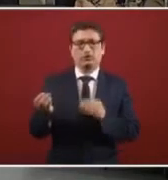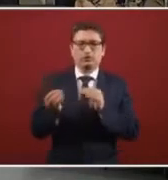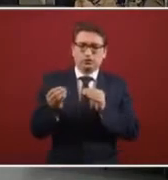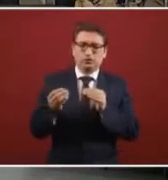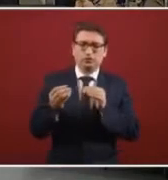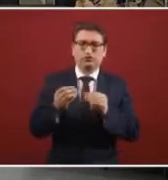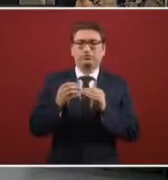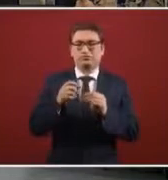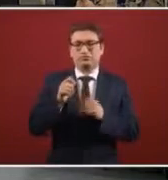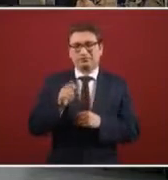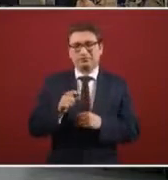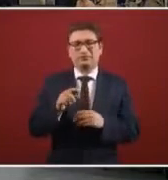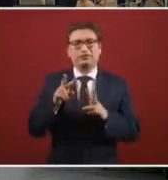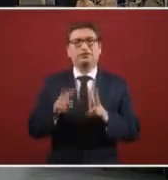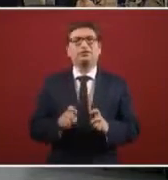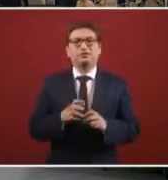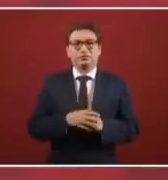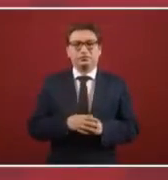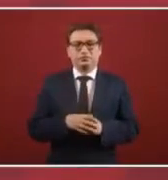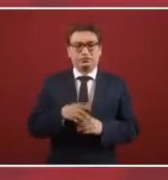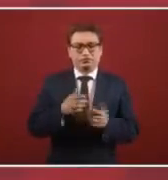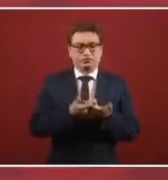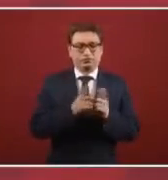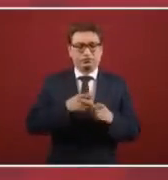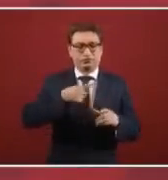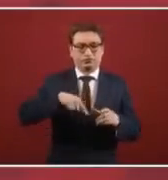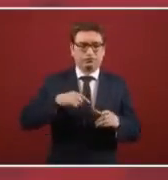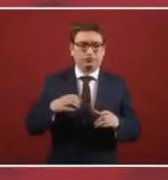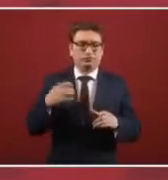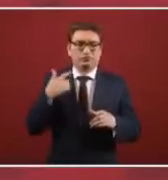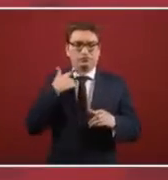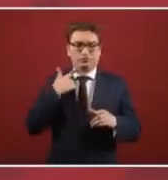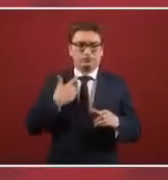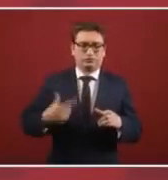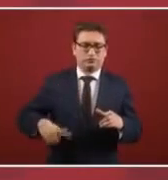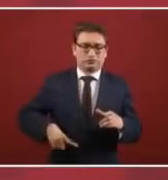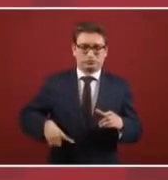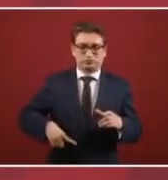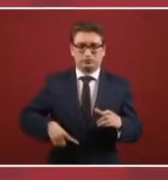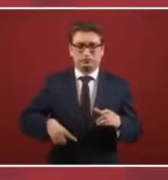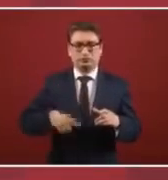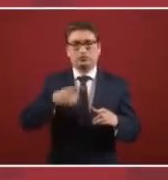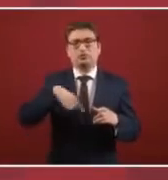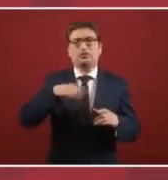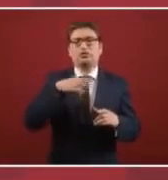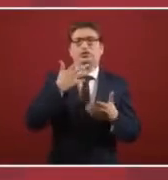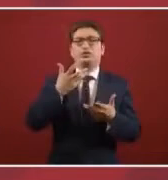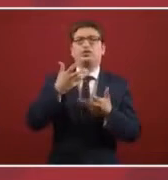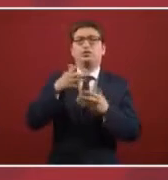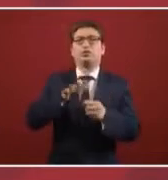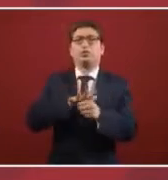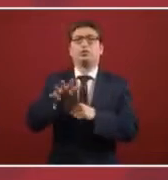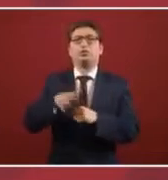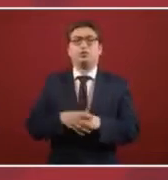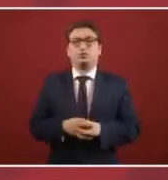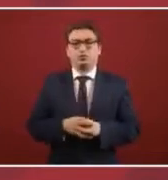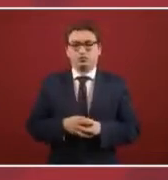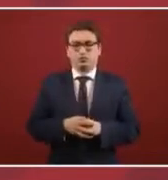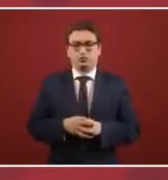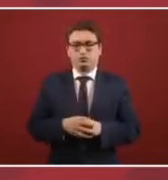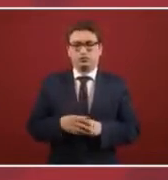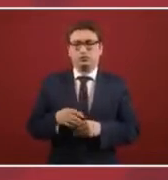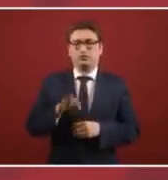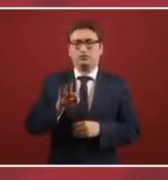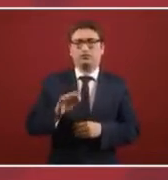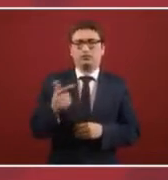whole debate del conservadurismo from conservatism para que as fuese to independiente that la they Fiscalía make